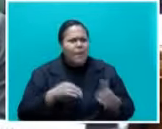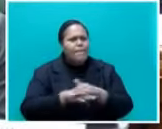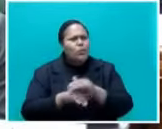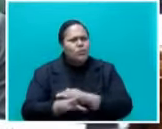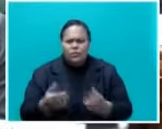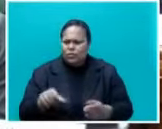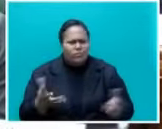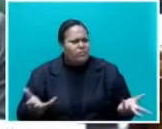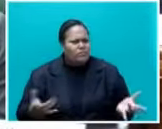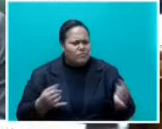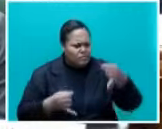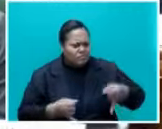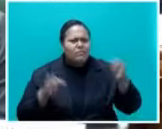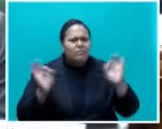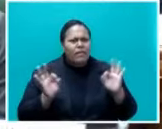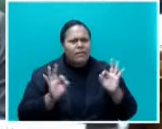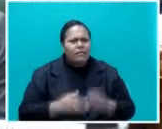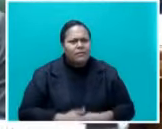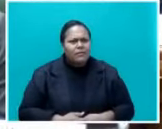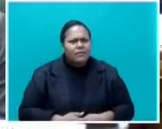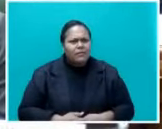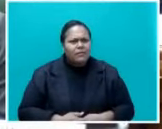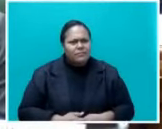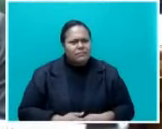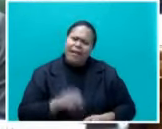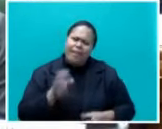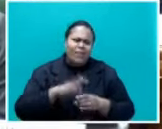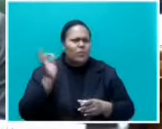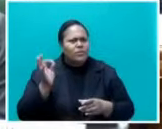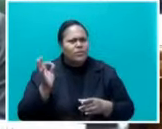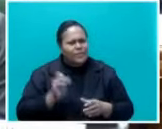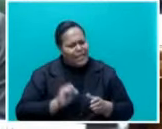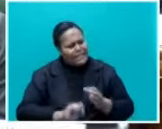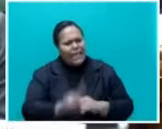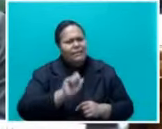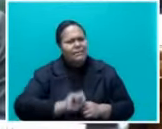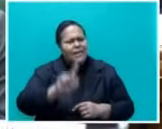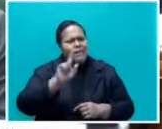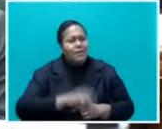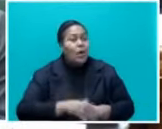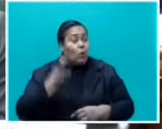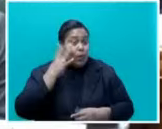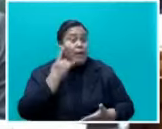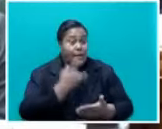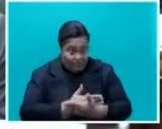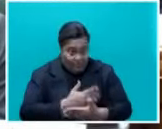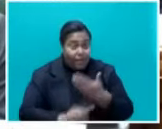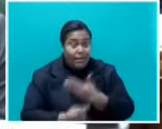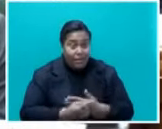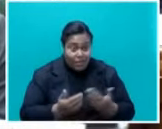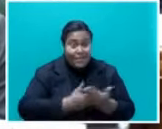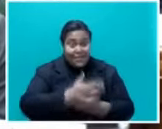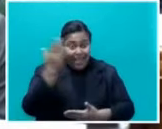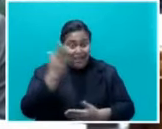names. And then I get my postal ballot and I'll vote. I'll send my votes. On the day itself, I can go and vote under my